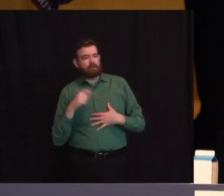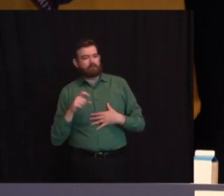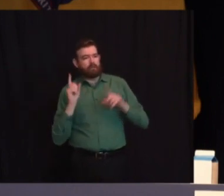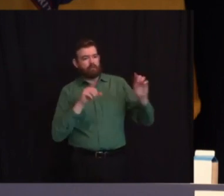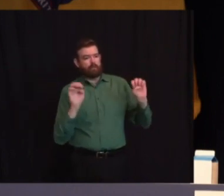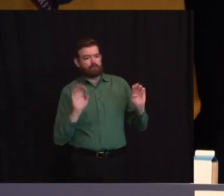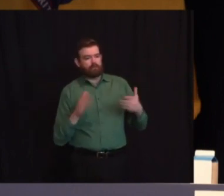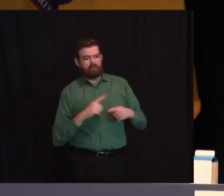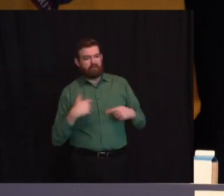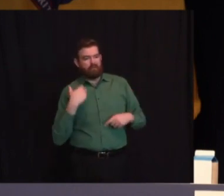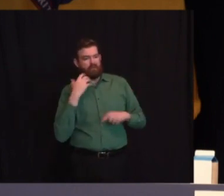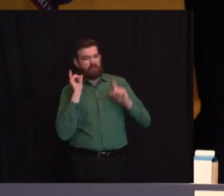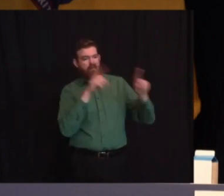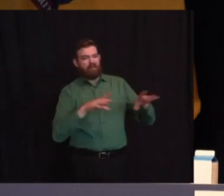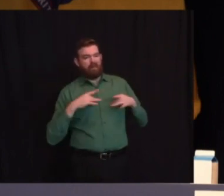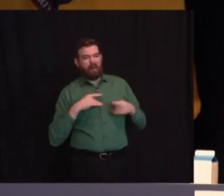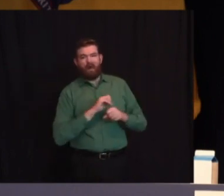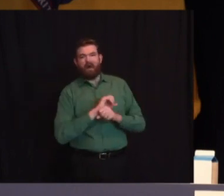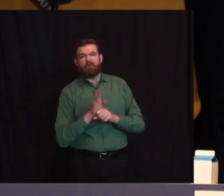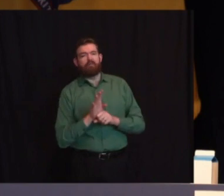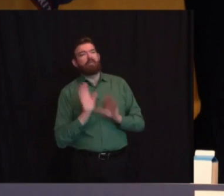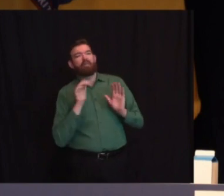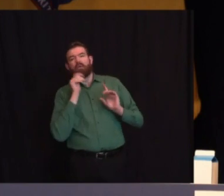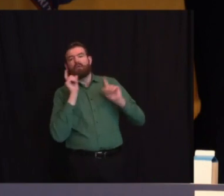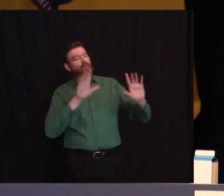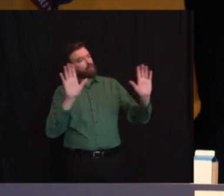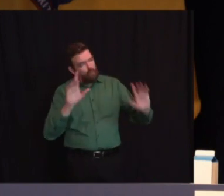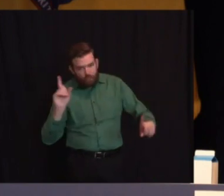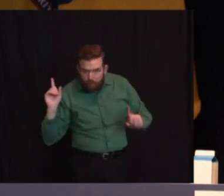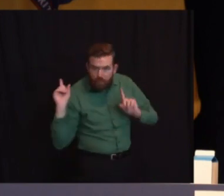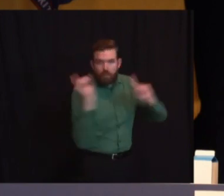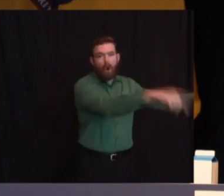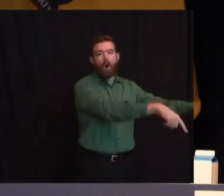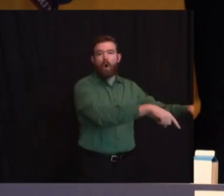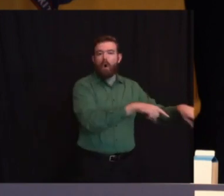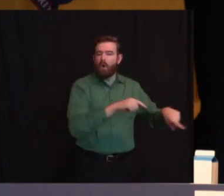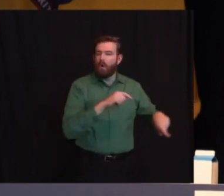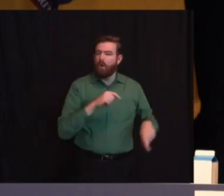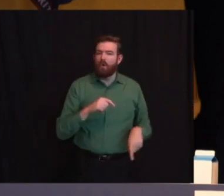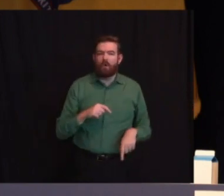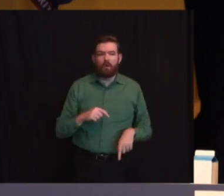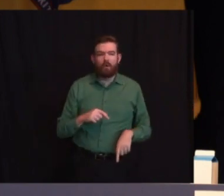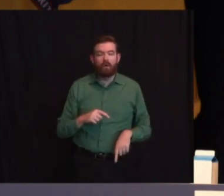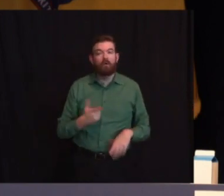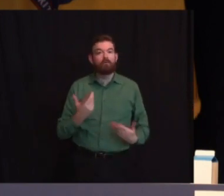care, specifically for things like stroke and heart attacks.